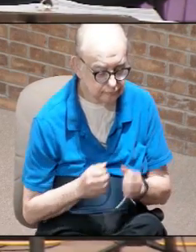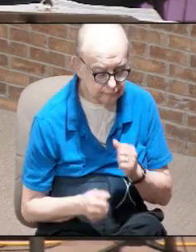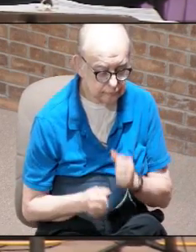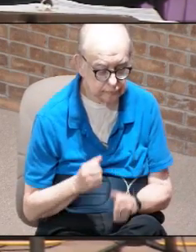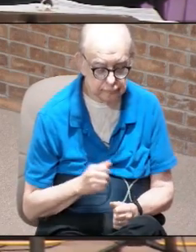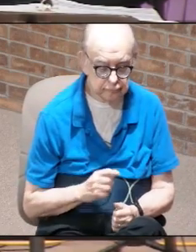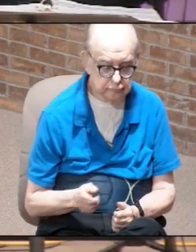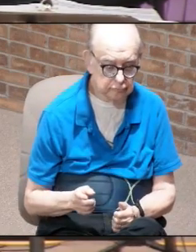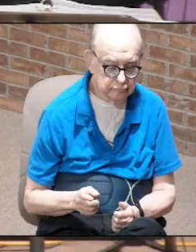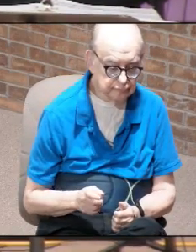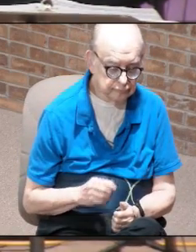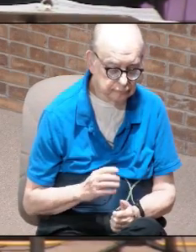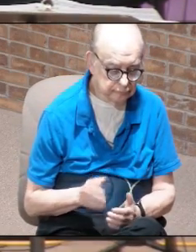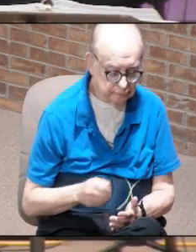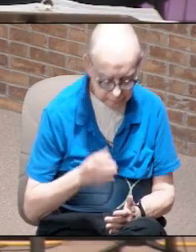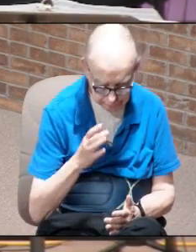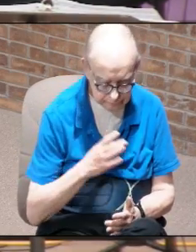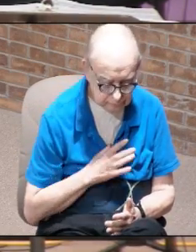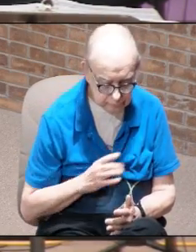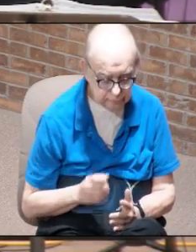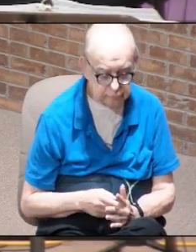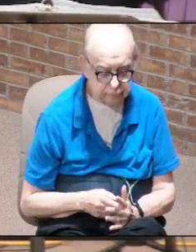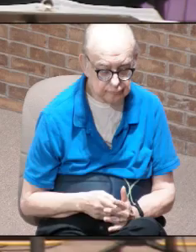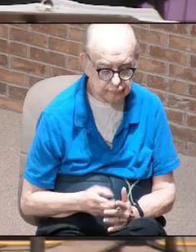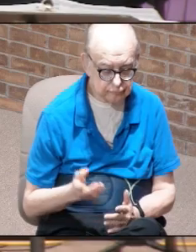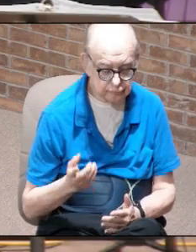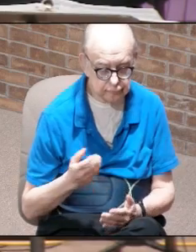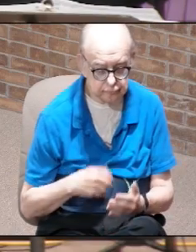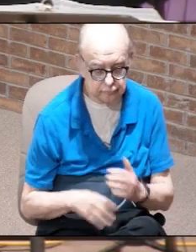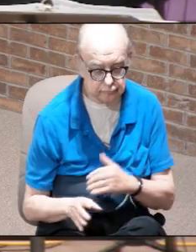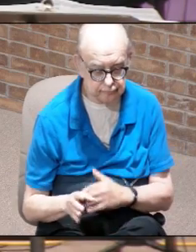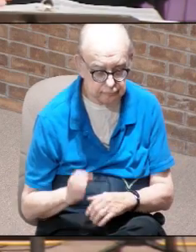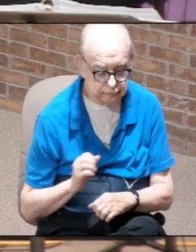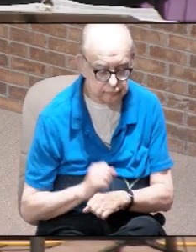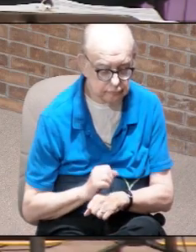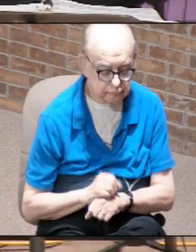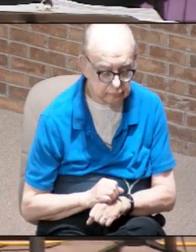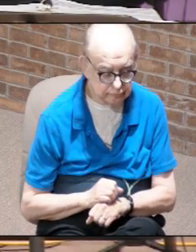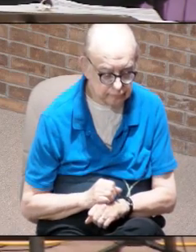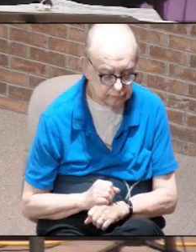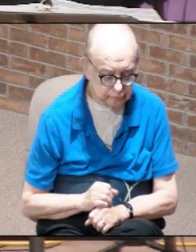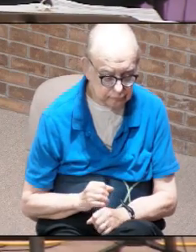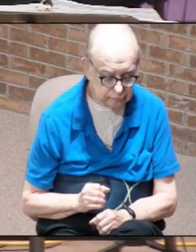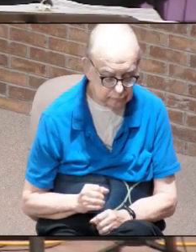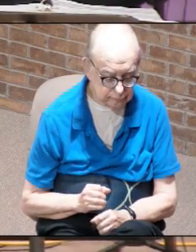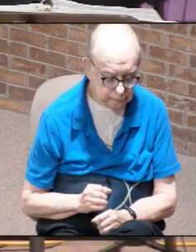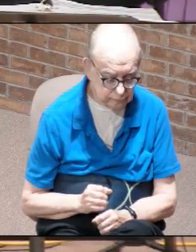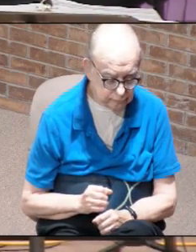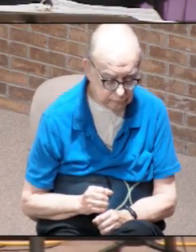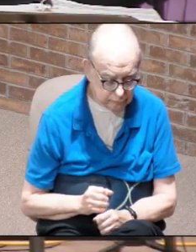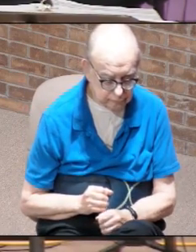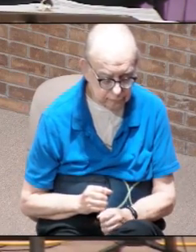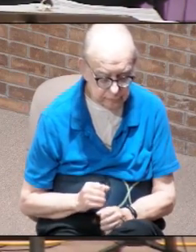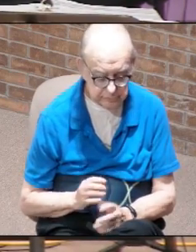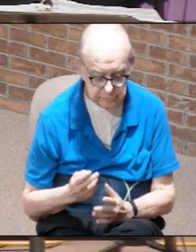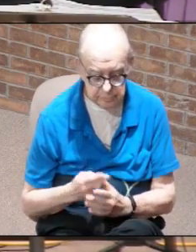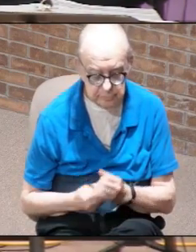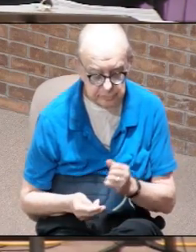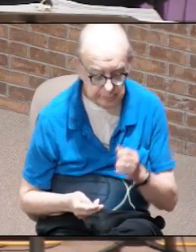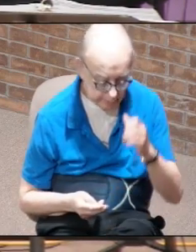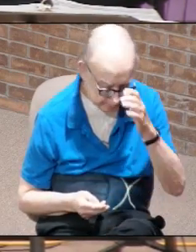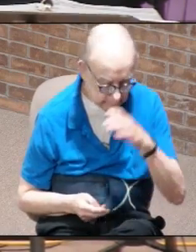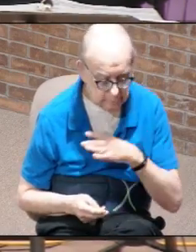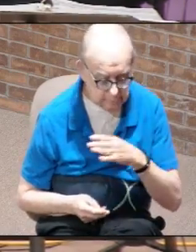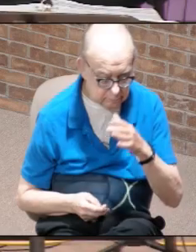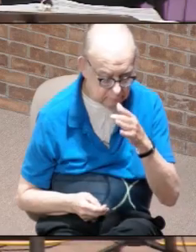which they had, all these guys had started coming in there and workers. And when I say guys, it's guys and gals, okay? I